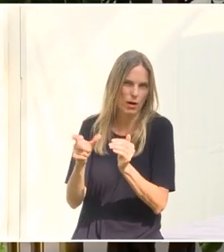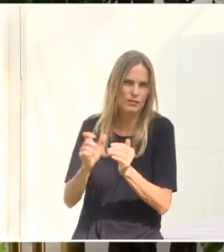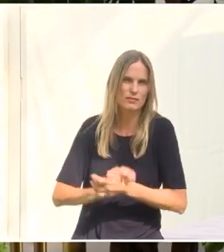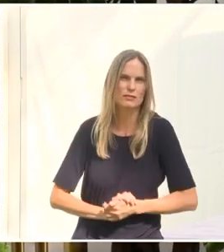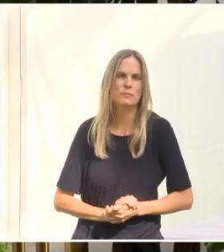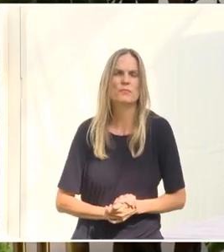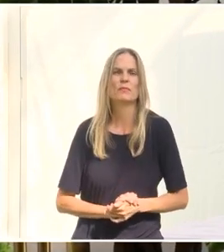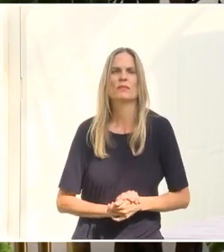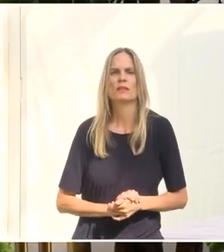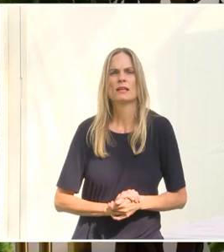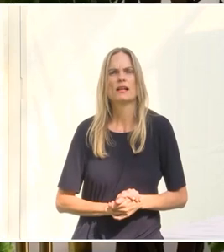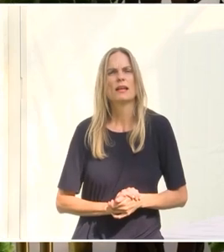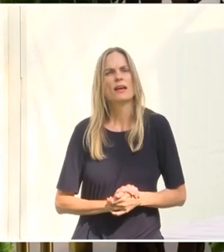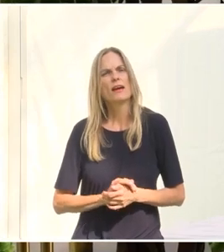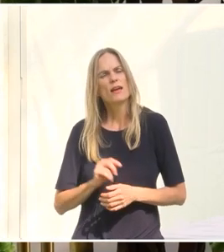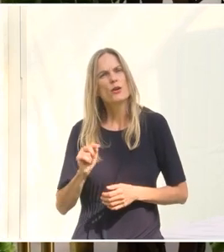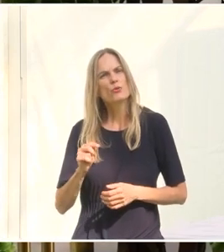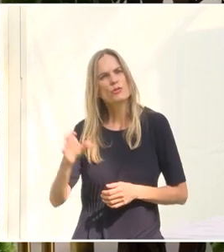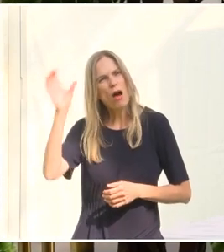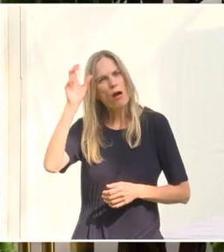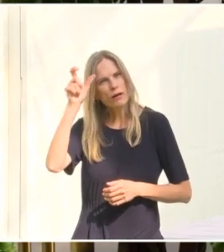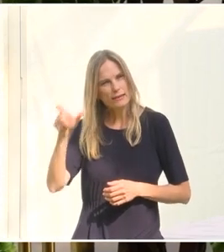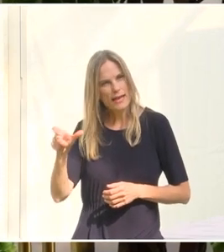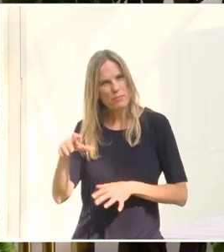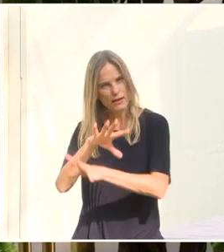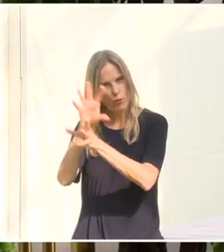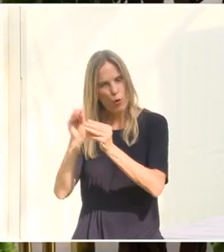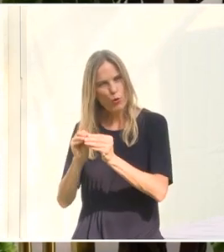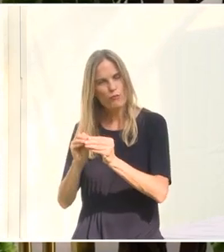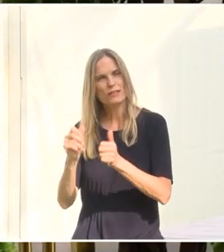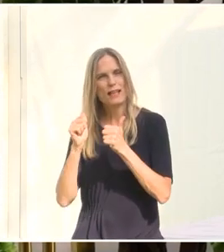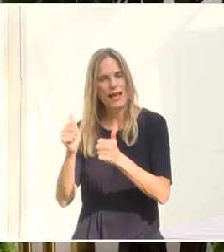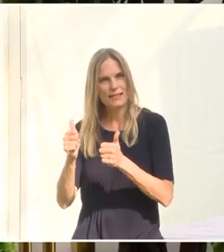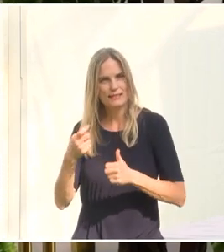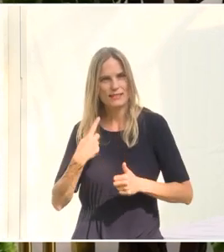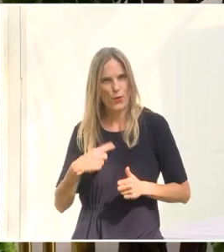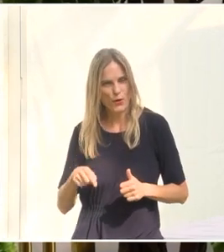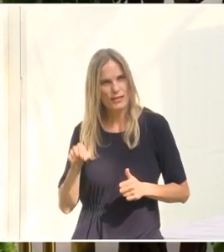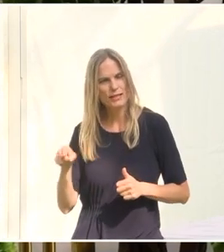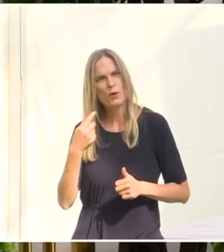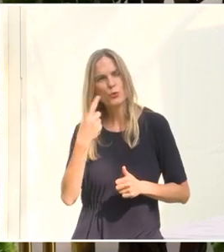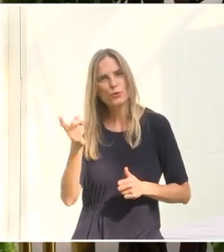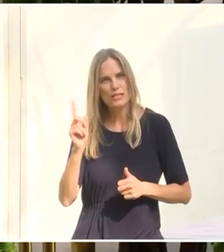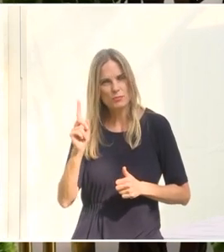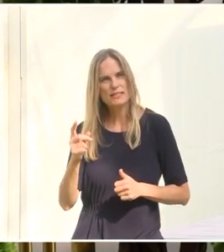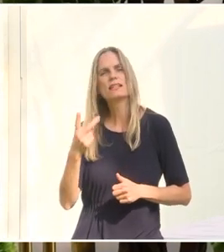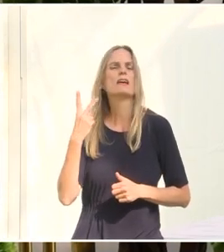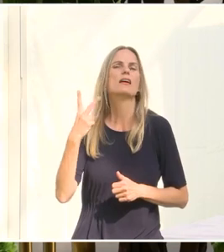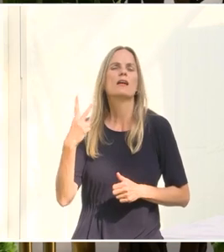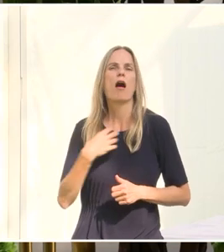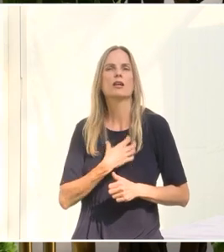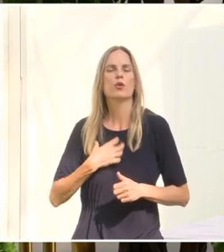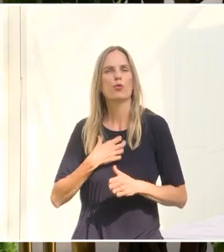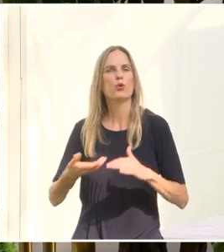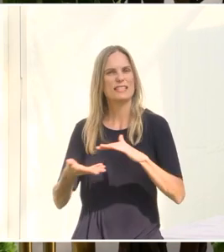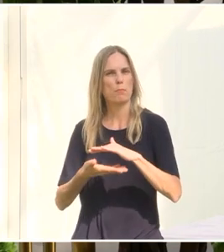Lauri Mälksoo has very nicely summarized this kind of background of your question, that two very fundamental kind of